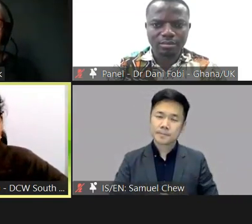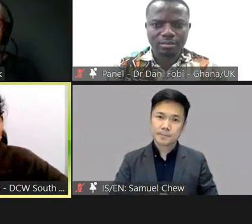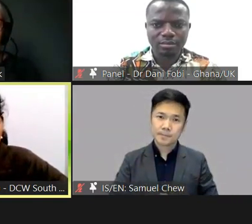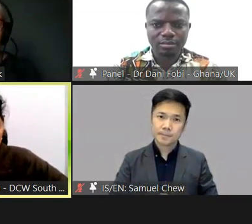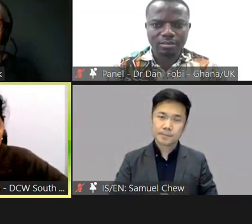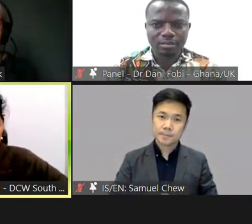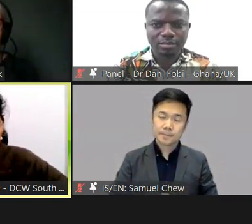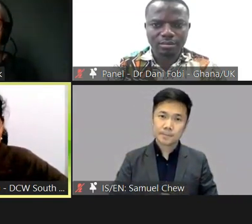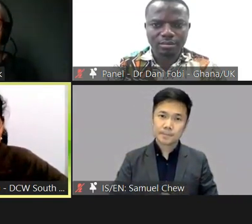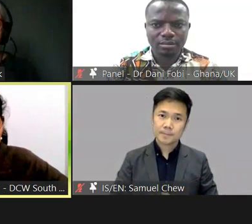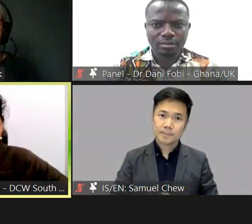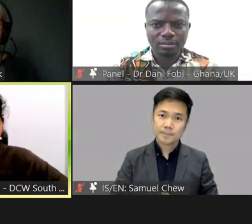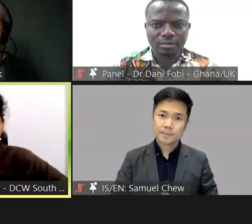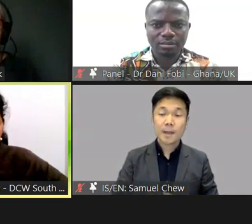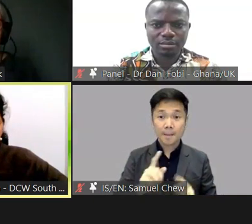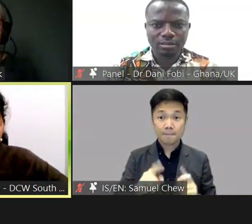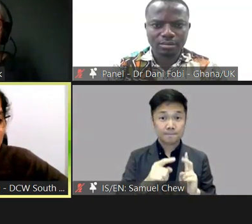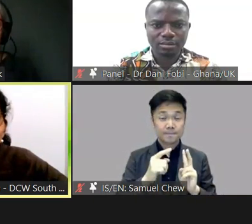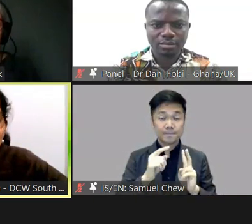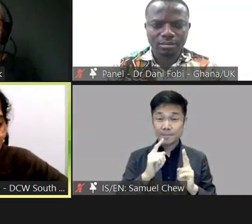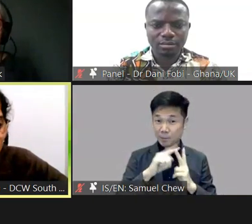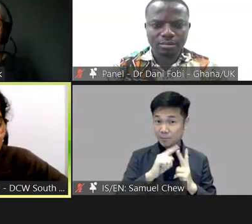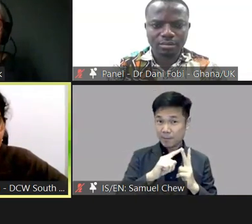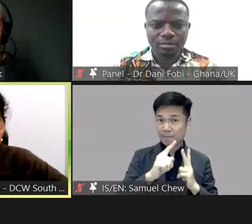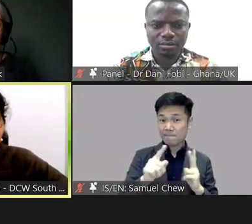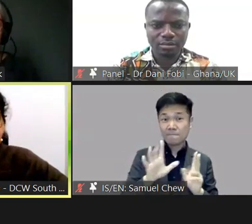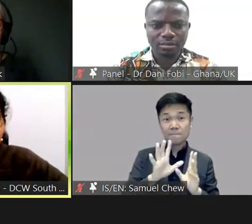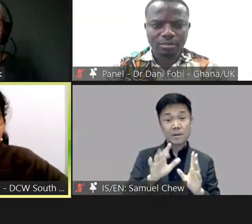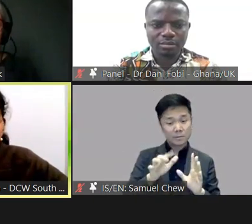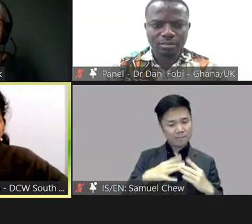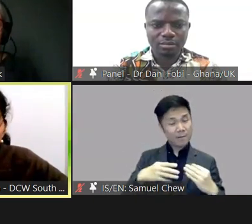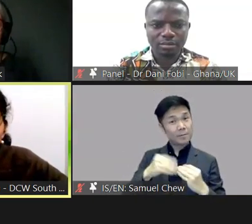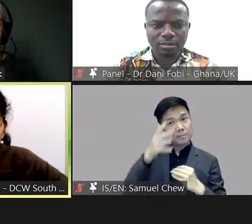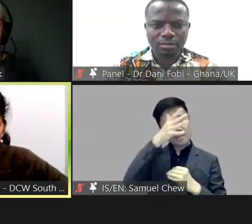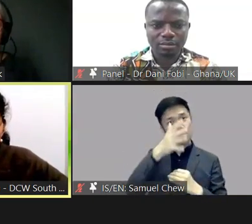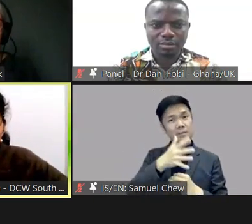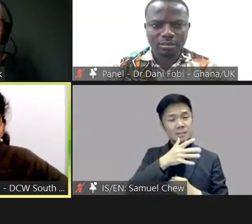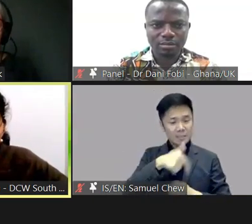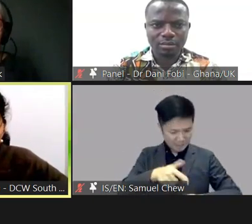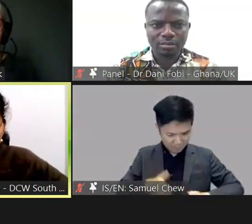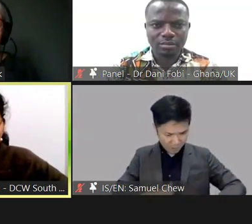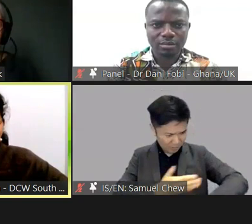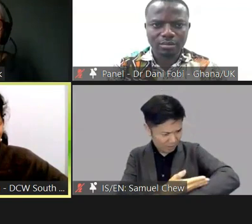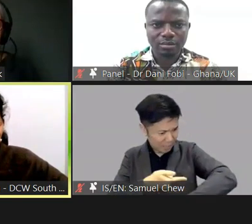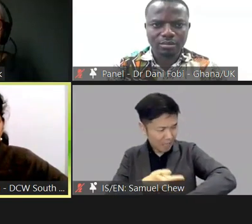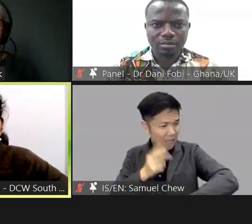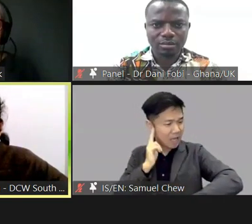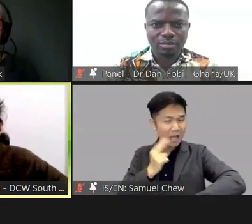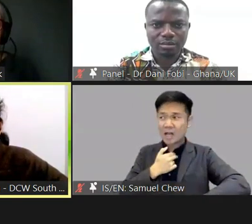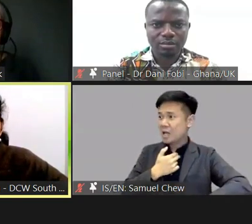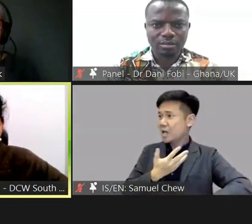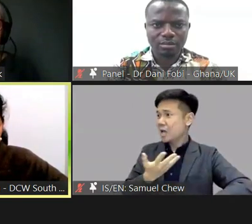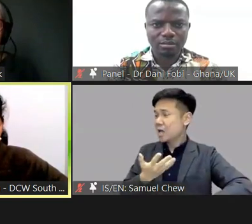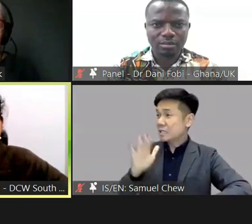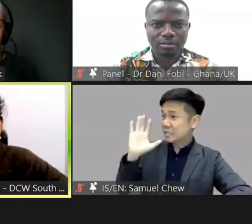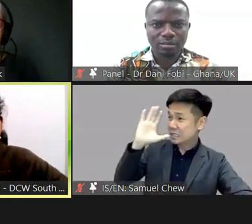professionals that families go to is to the doctors. So we don't have the medical fraternity giving all